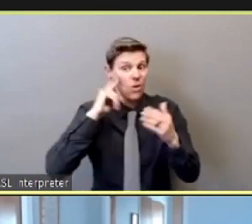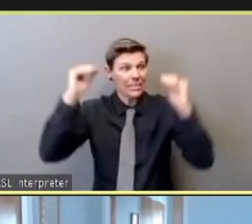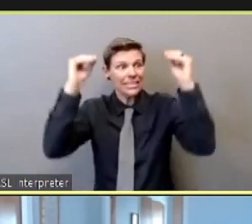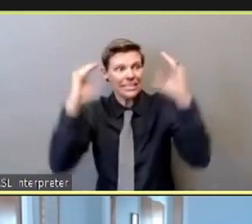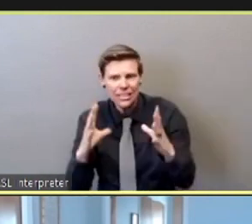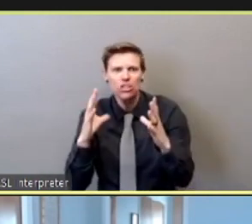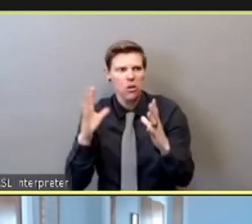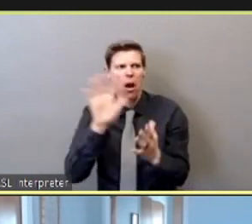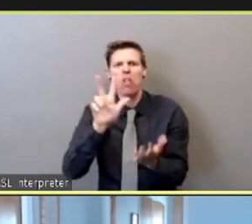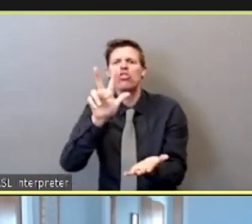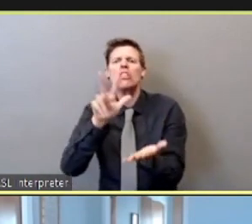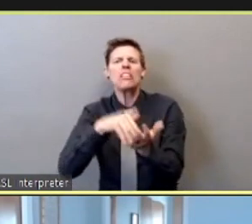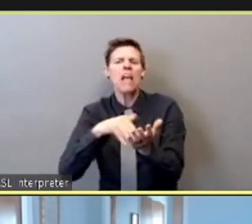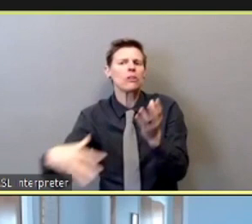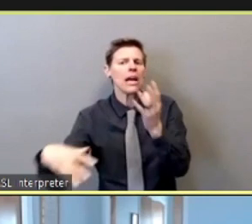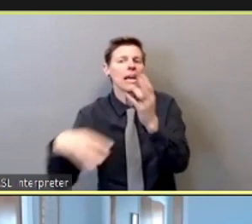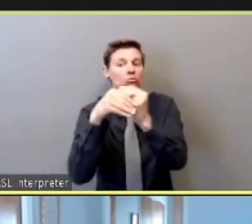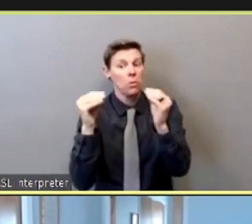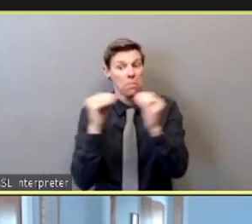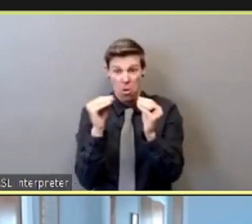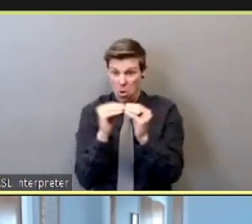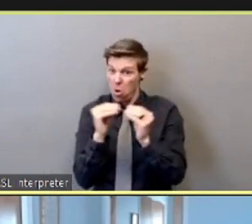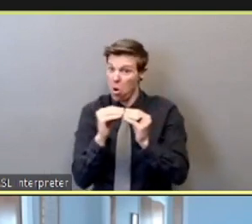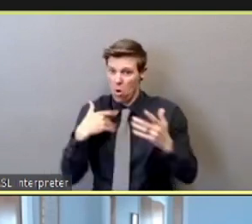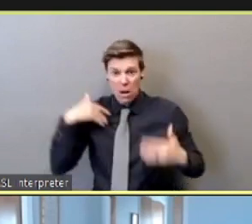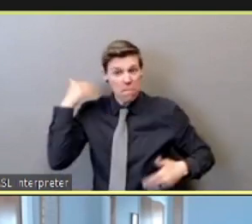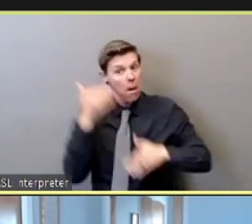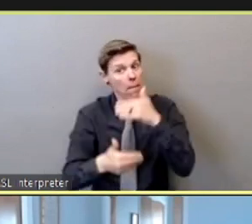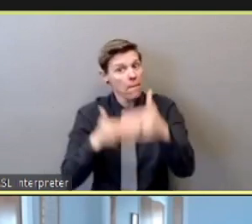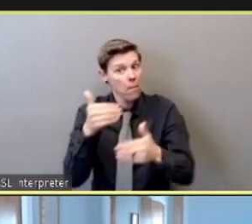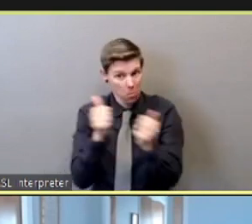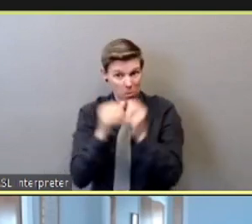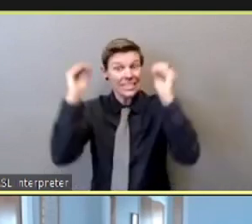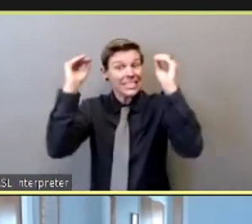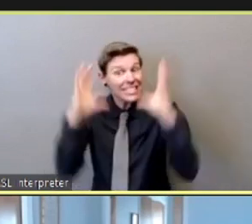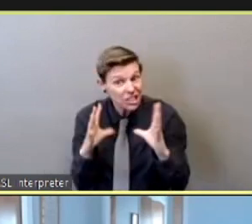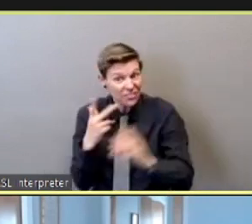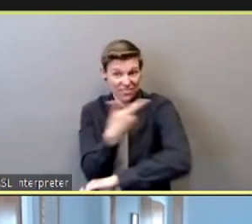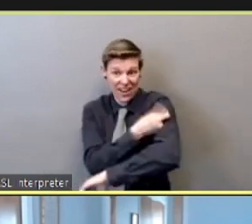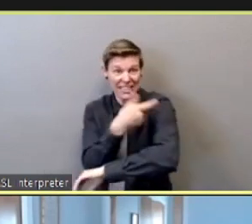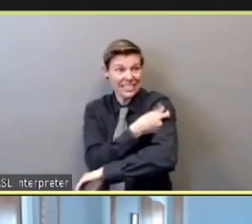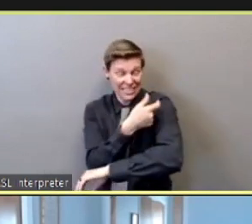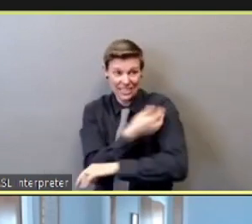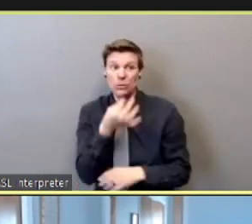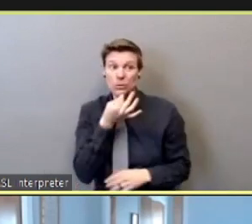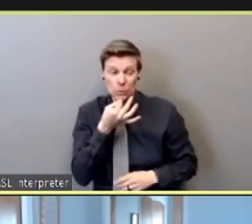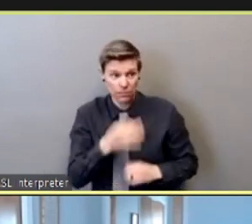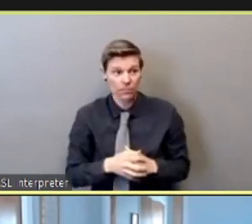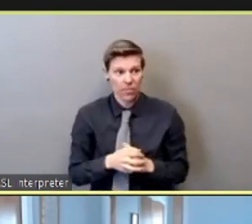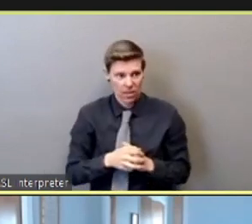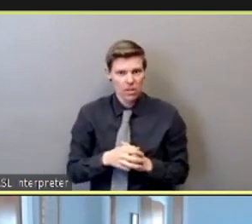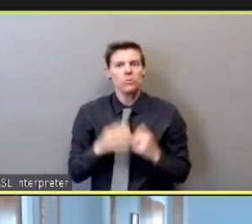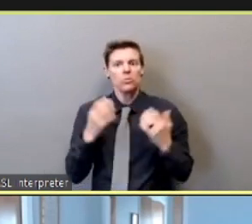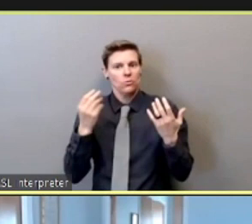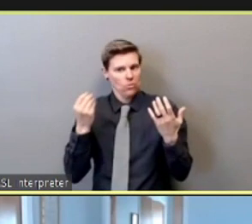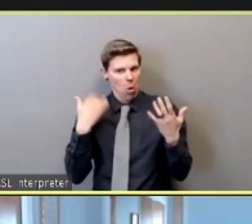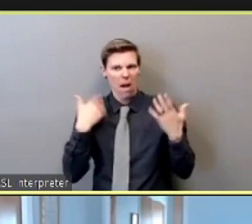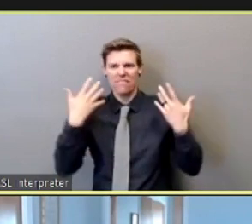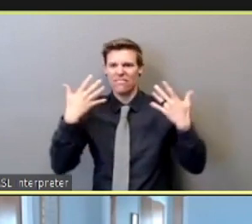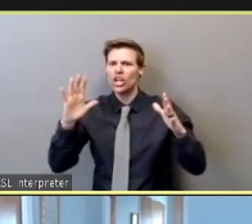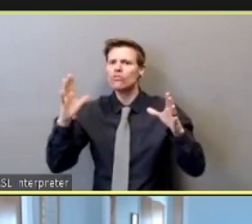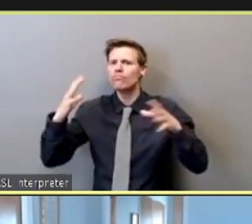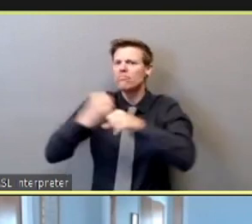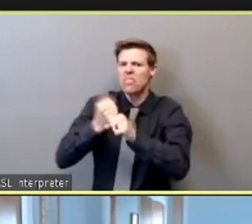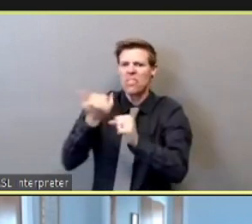Next slide. So I'm just going to conclude there and say that was a statement from our governor. And now let's move on